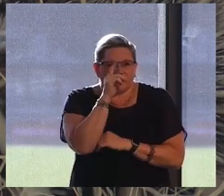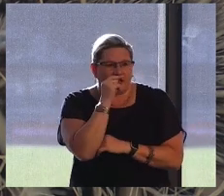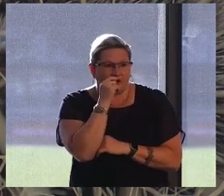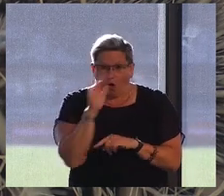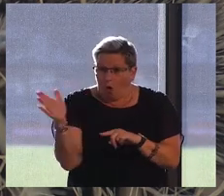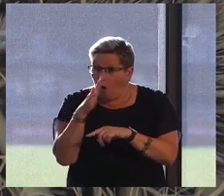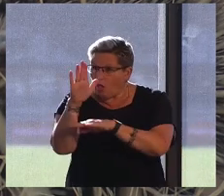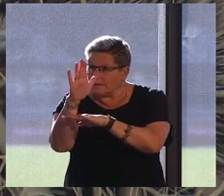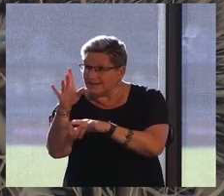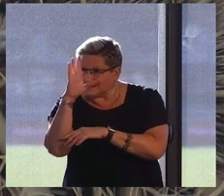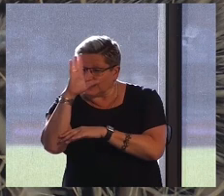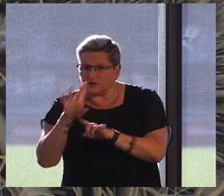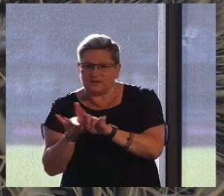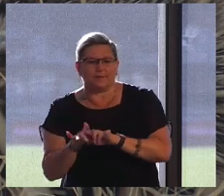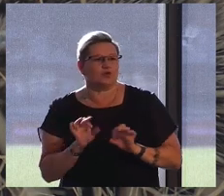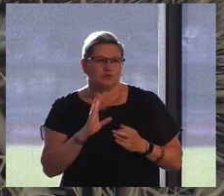So